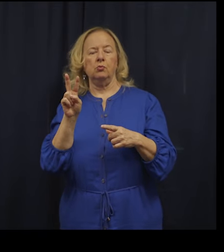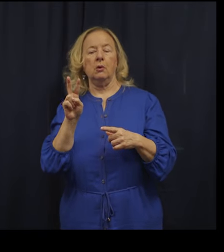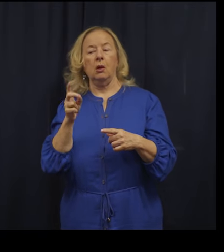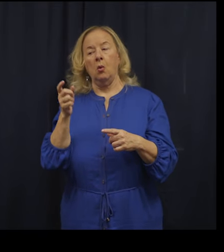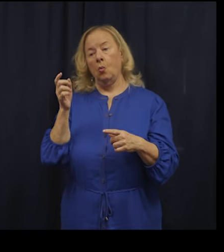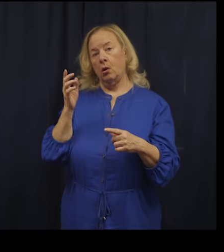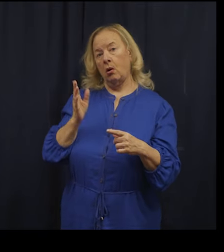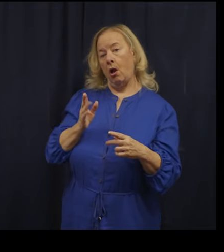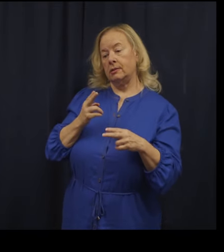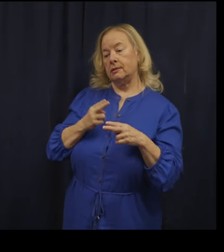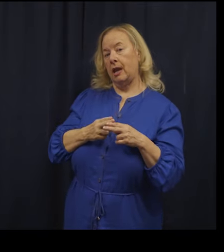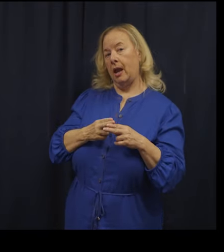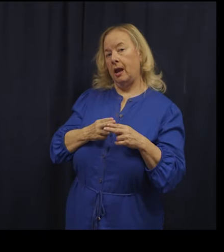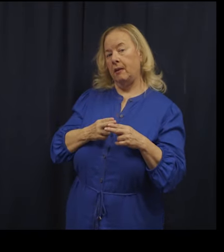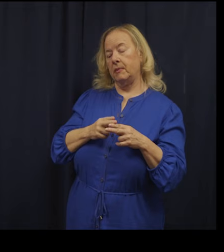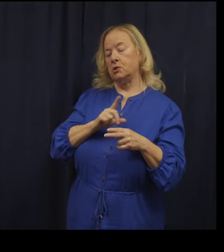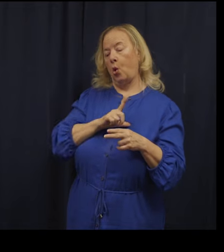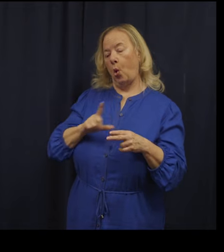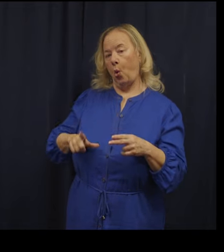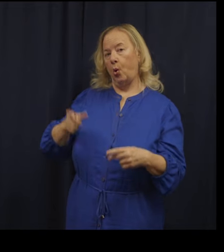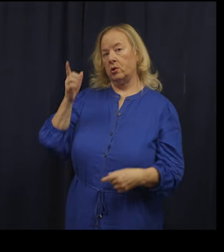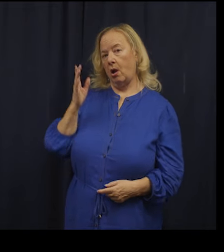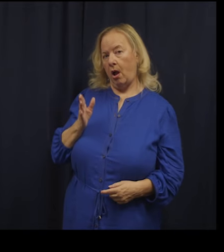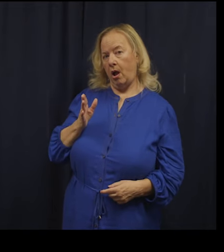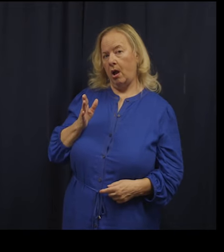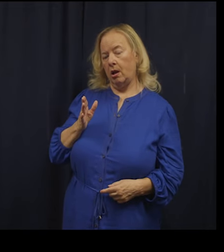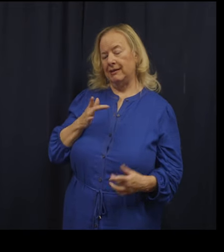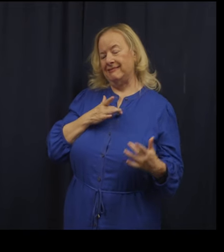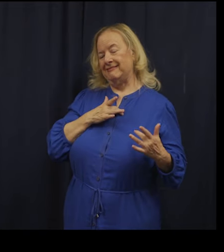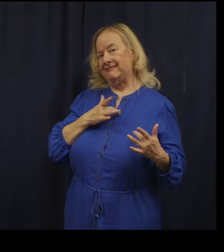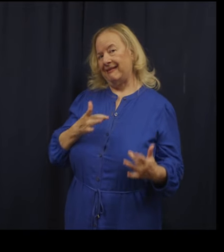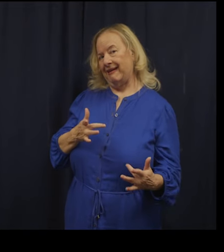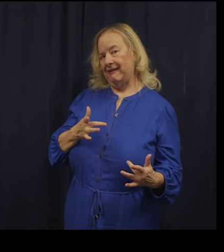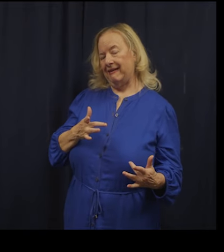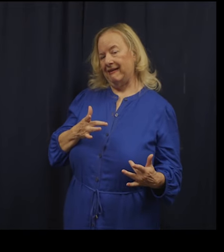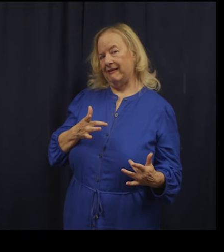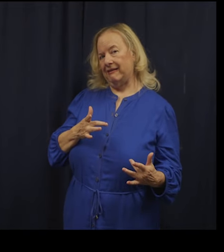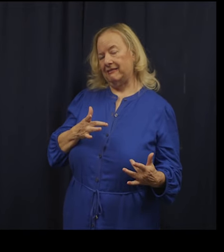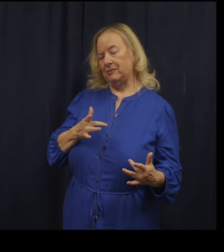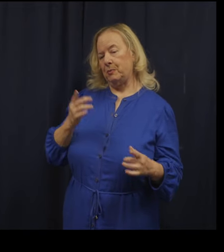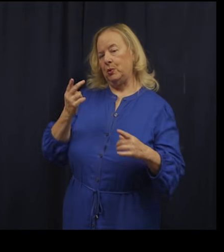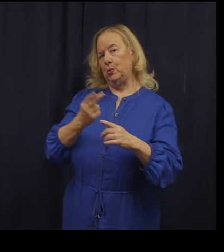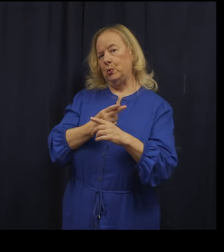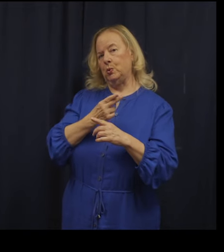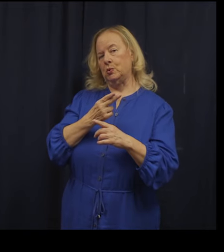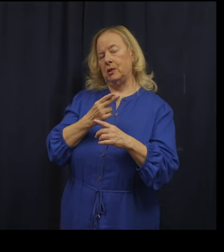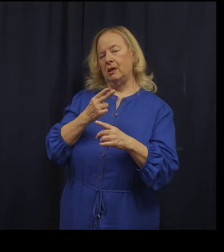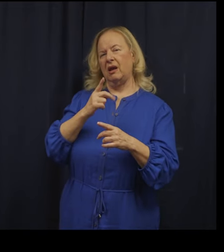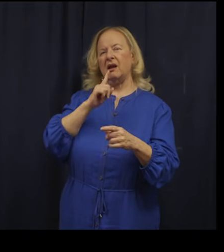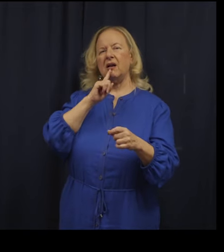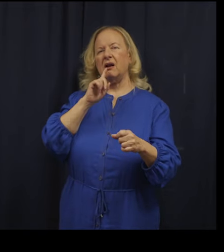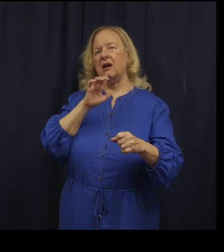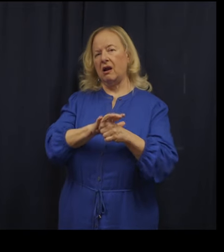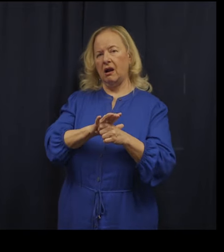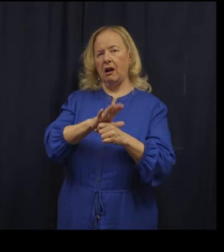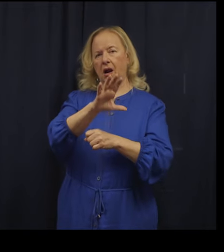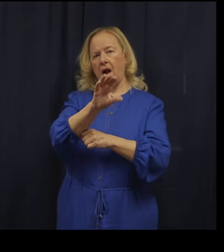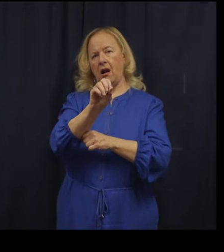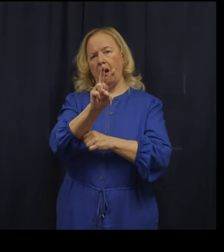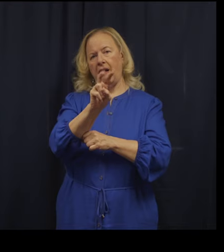When God's name is Lord God, that typically is used in a covenantal